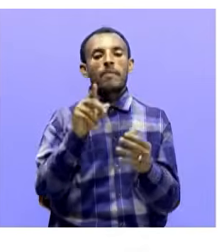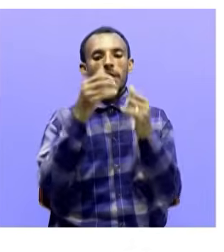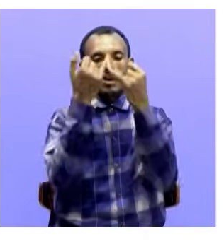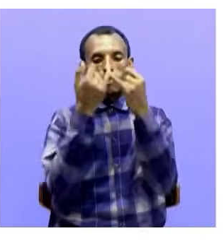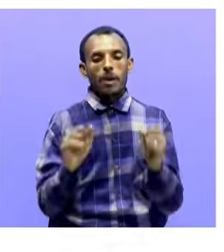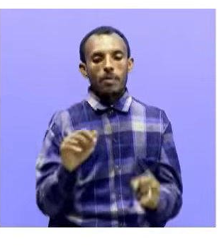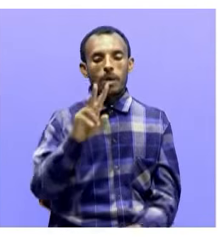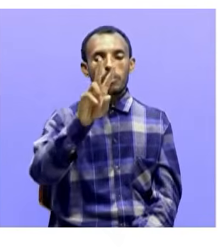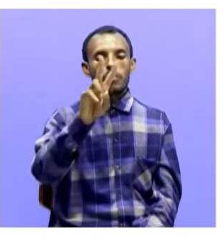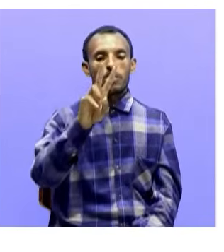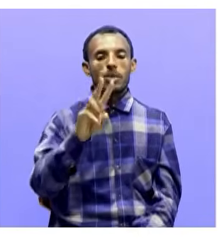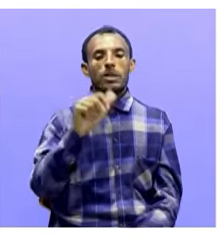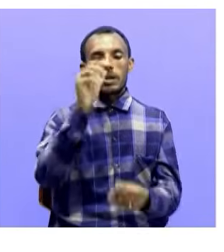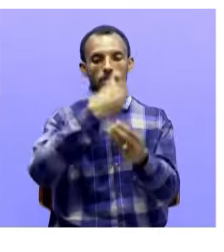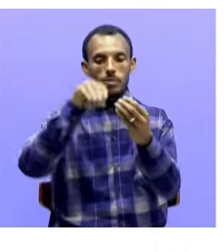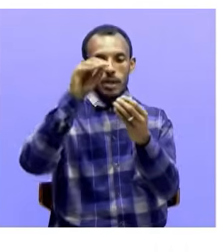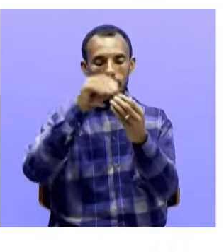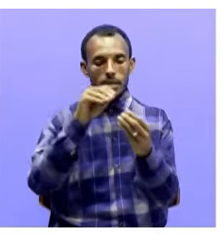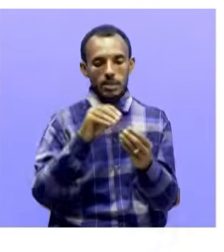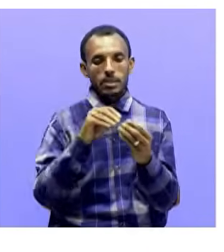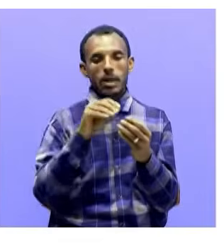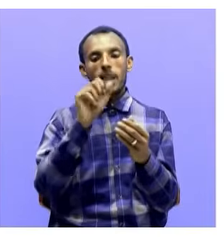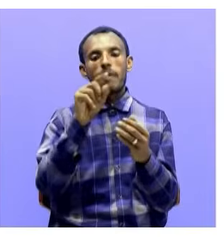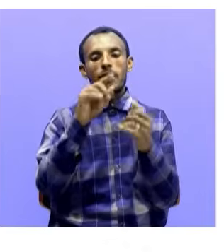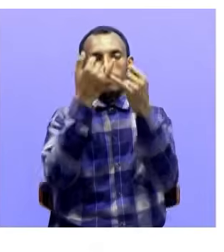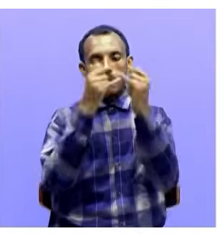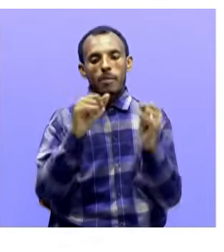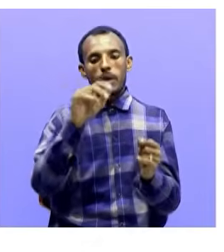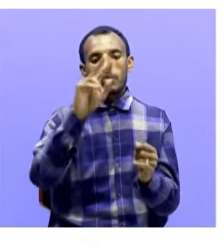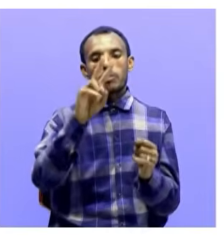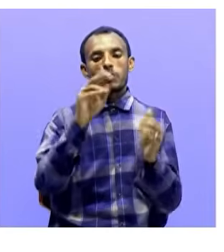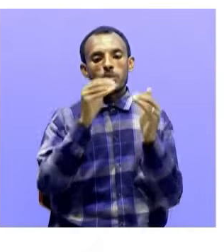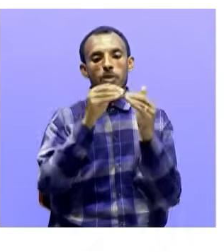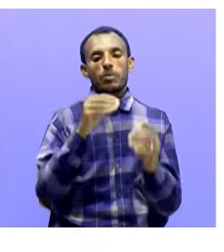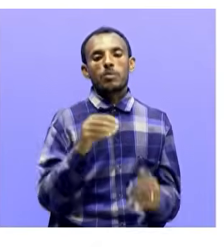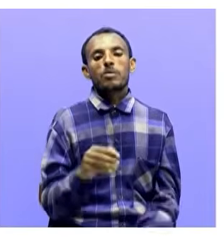2. 10 plus 11 is 21 by 2. You will have